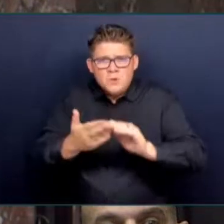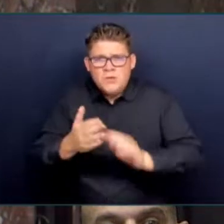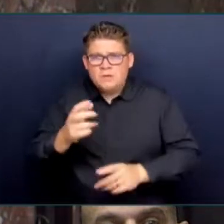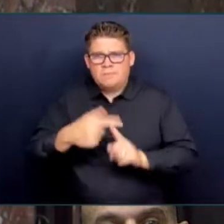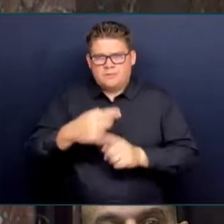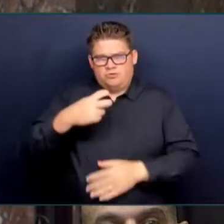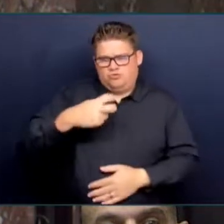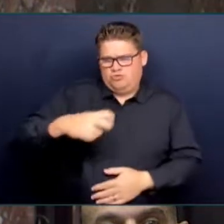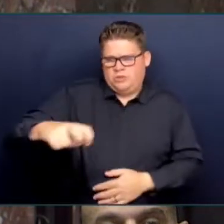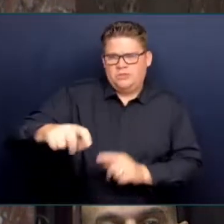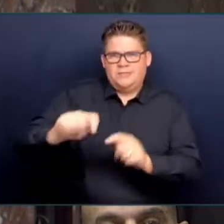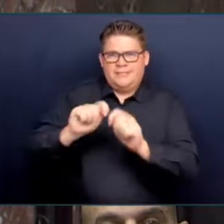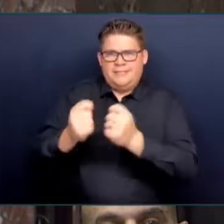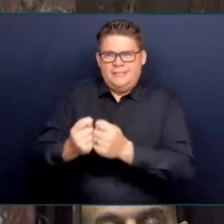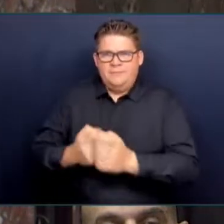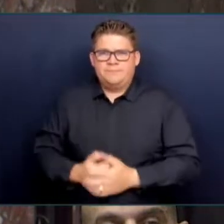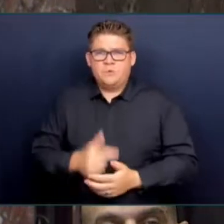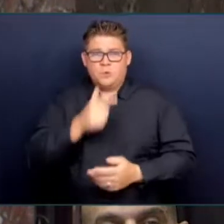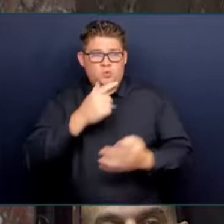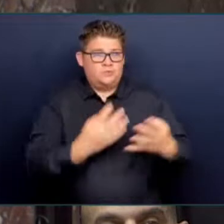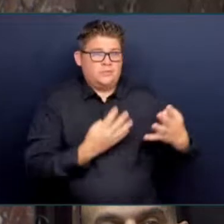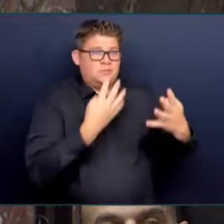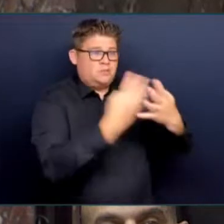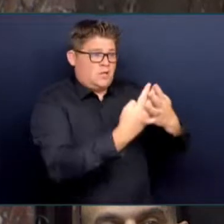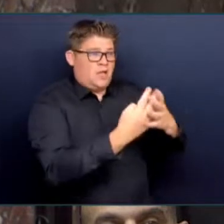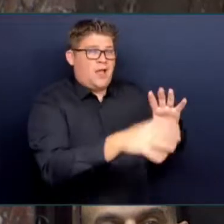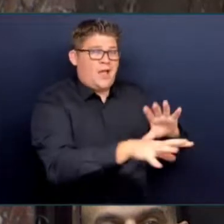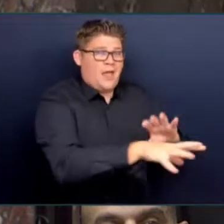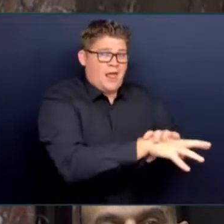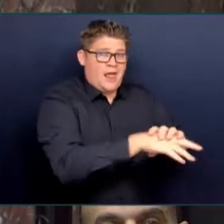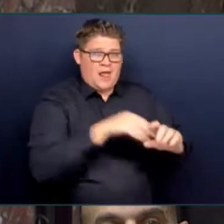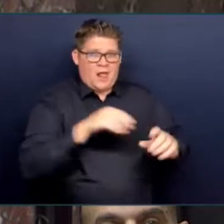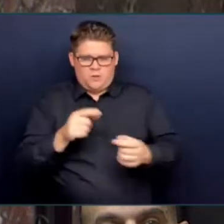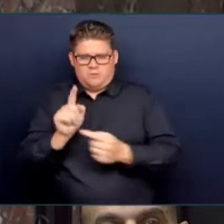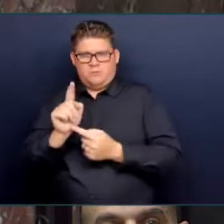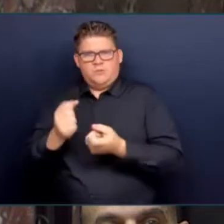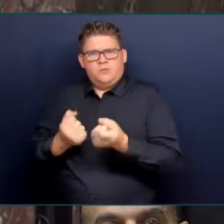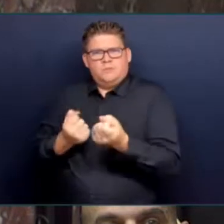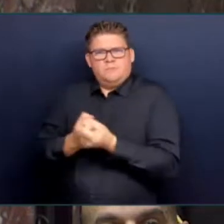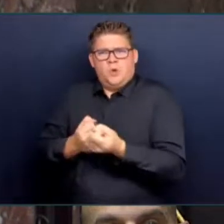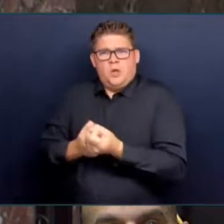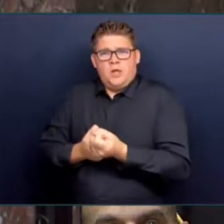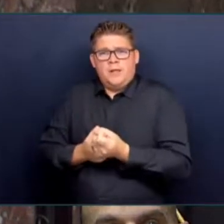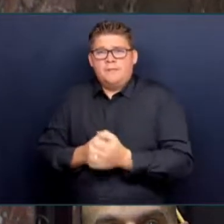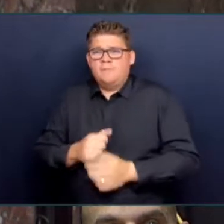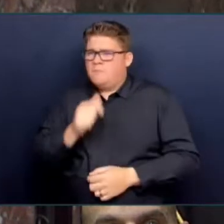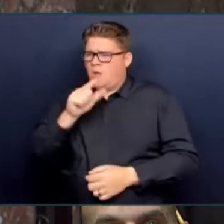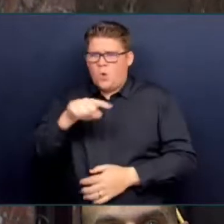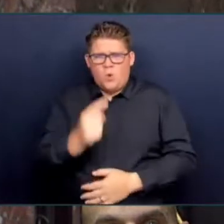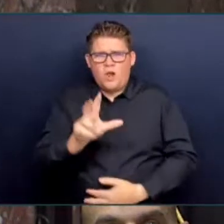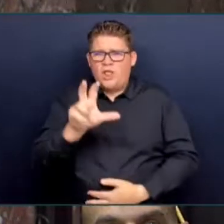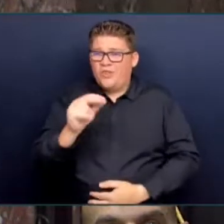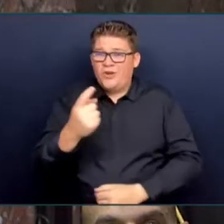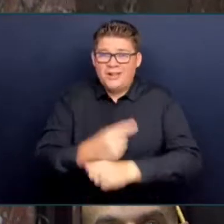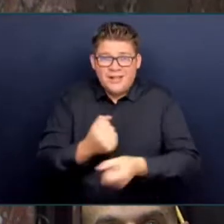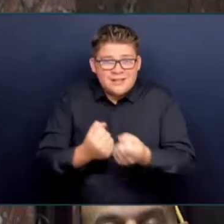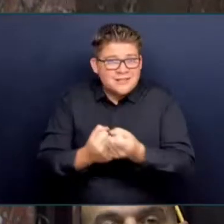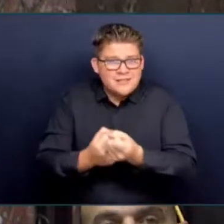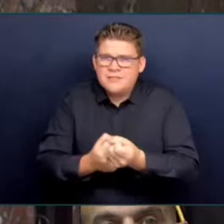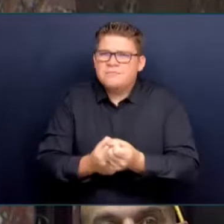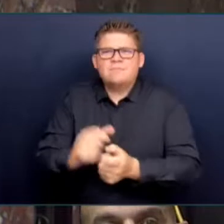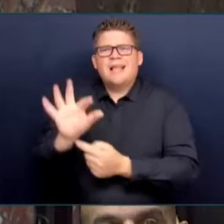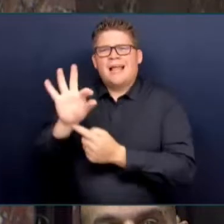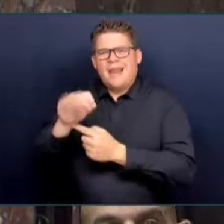penal institutions are given support for not just 30 days, but now 90 days, and not just 5 of those facilities,